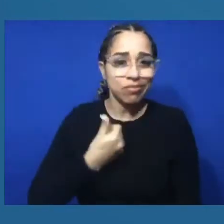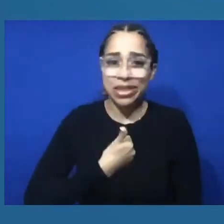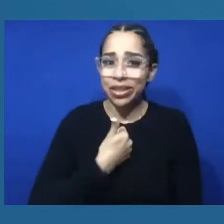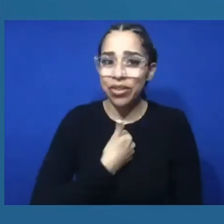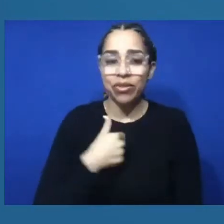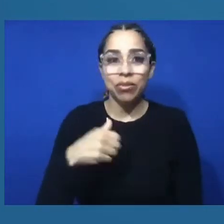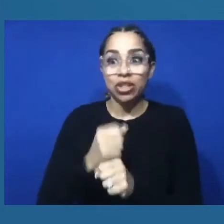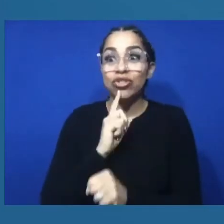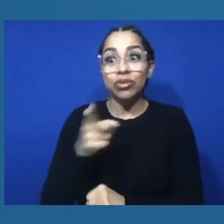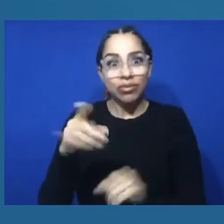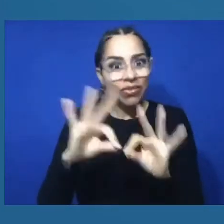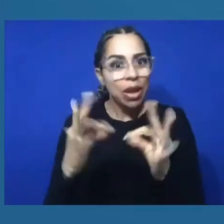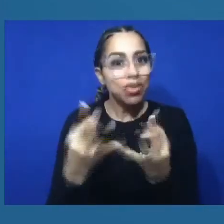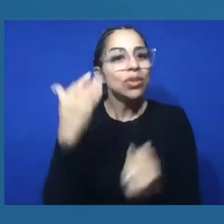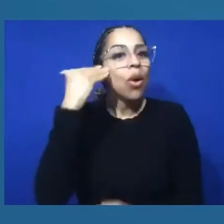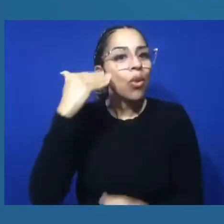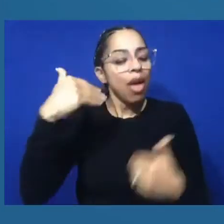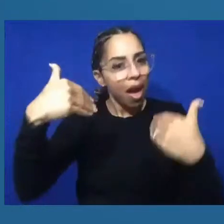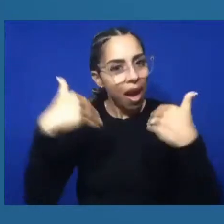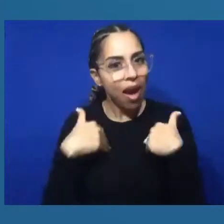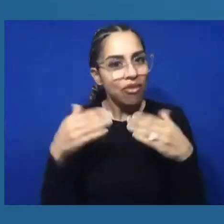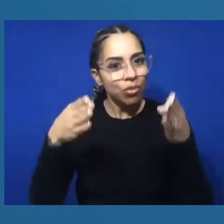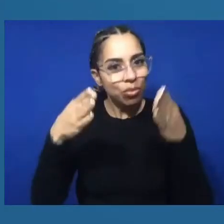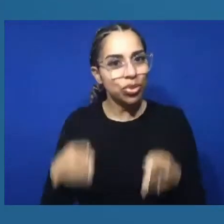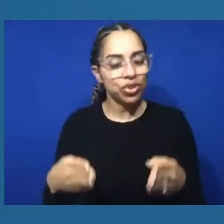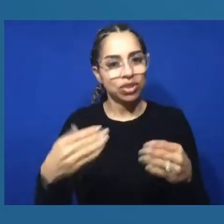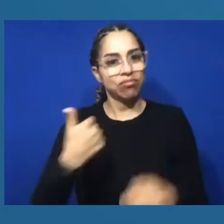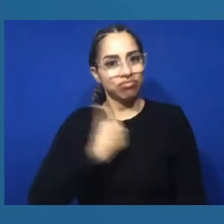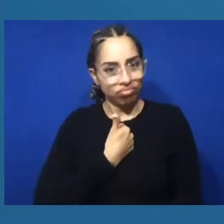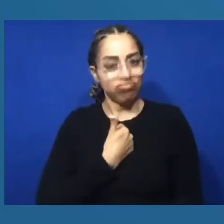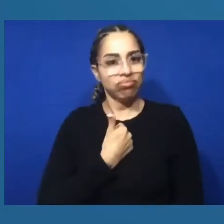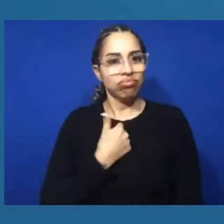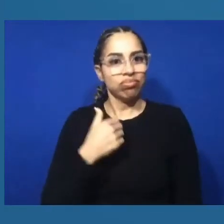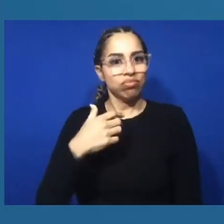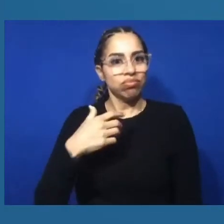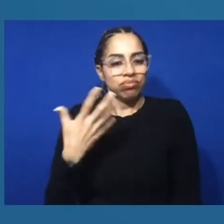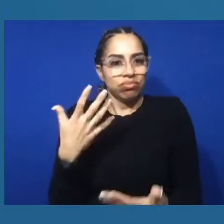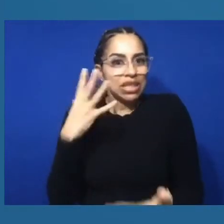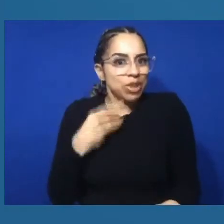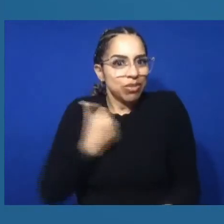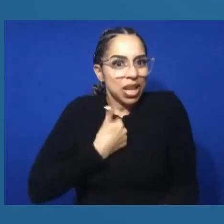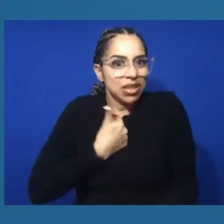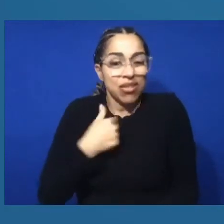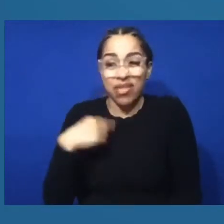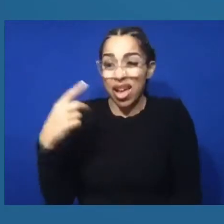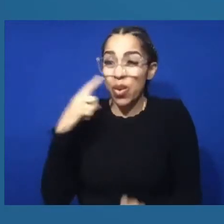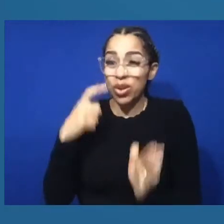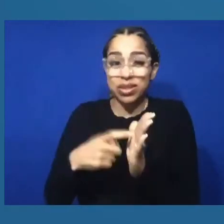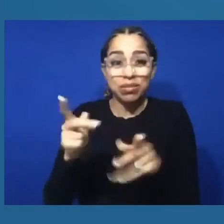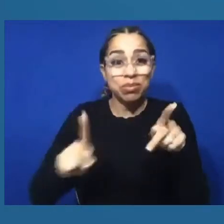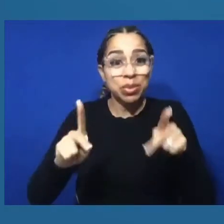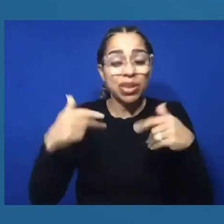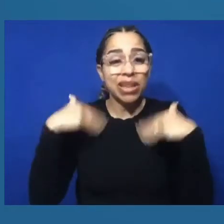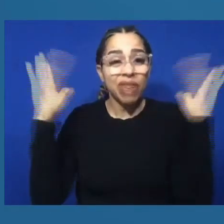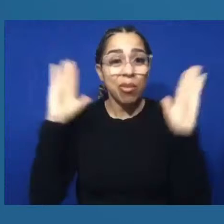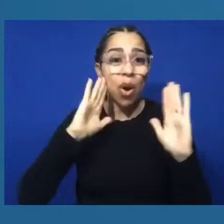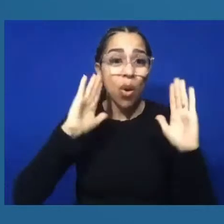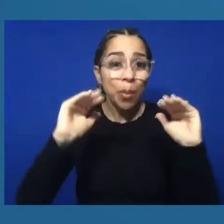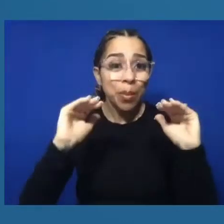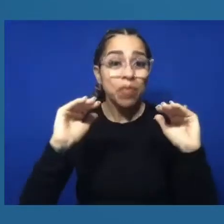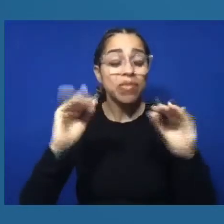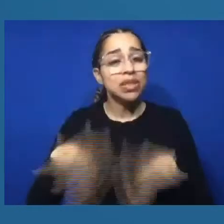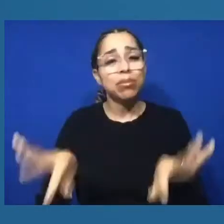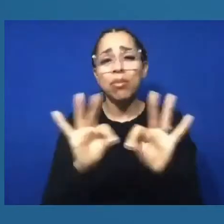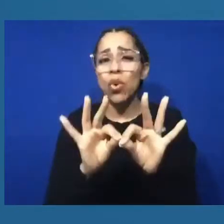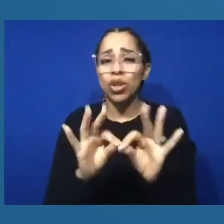someone who watched people suffer. I saw the decline of communities. I saw people give up hope. I think that's an important message. People understand